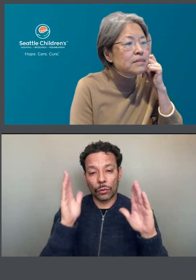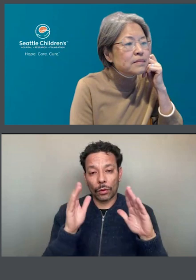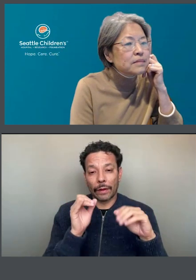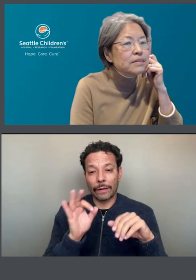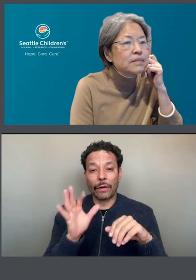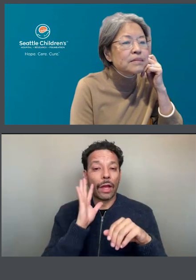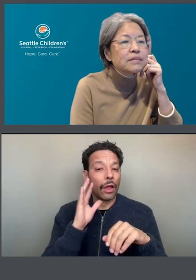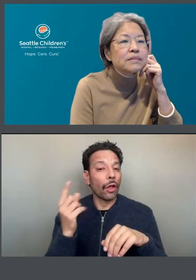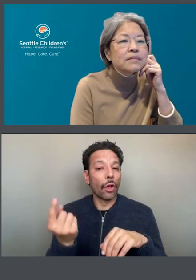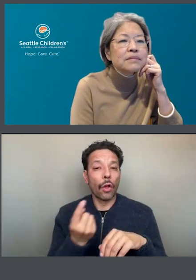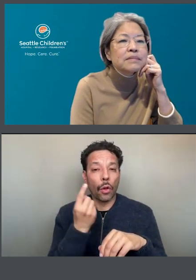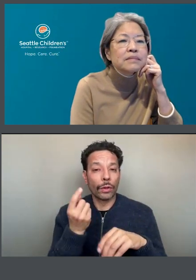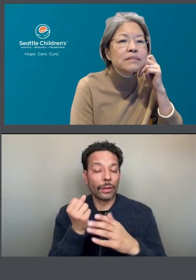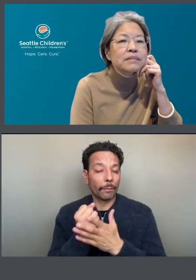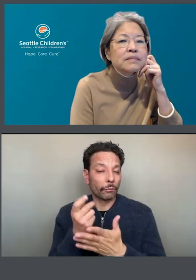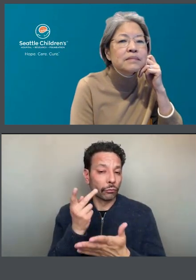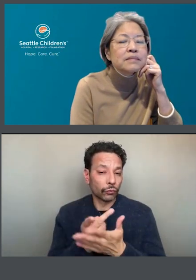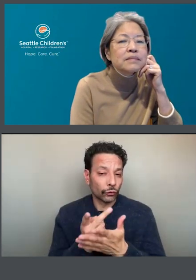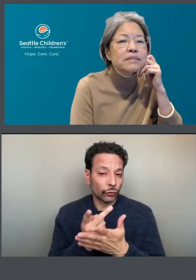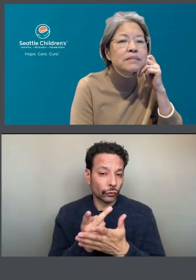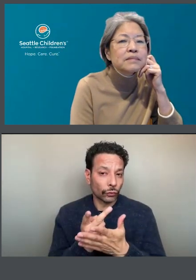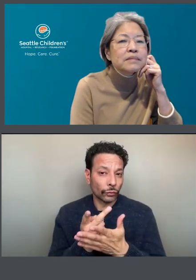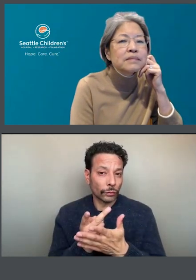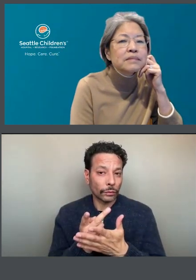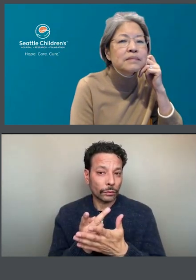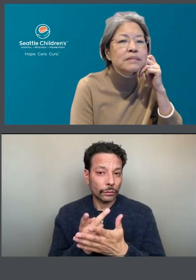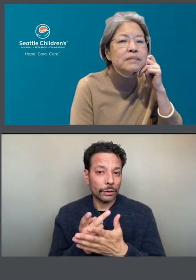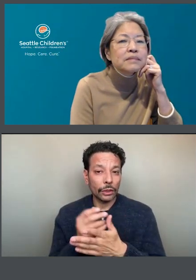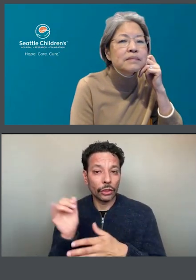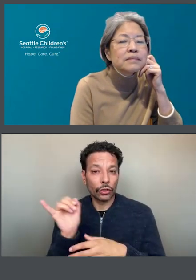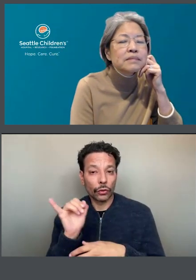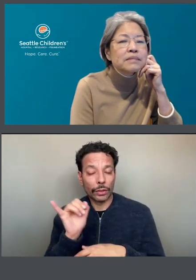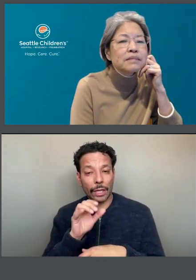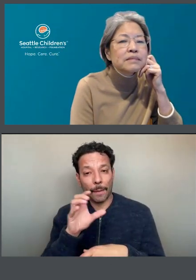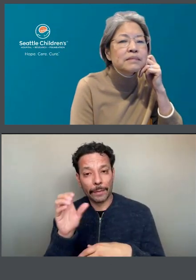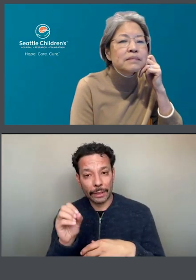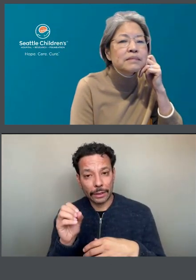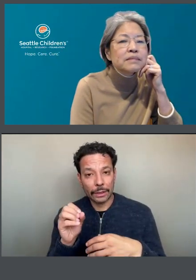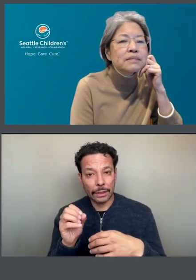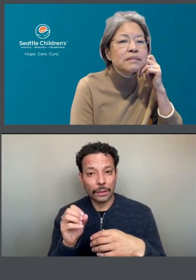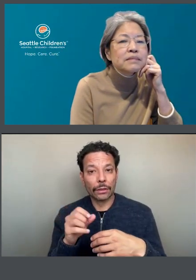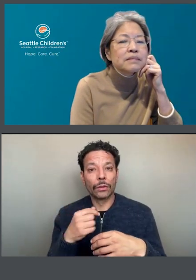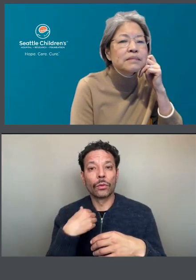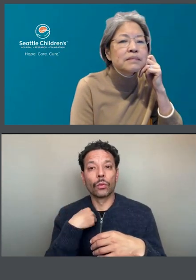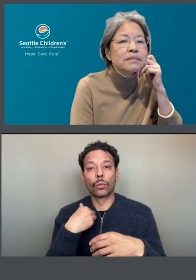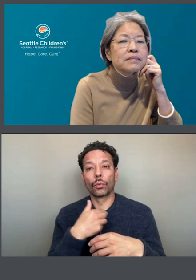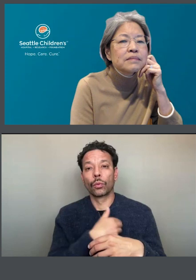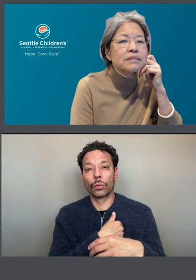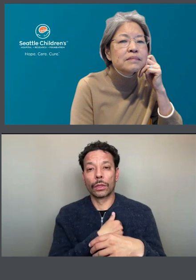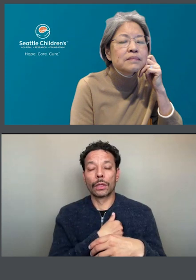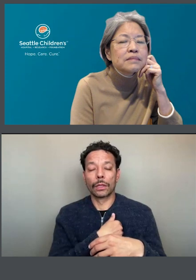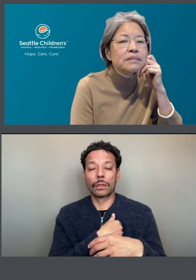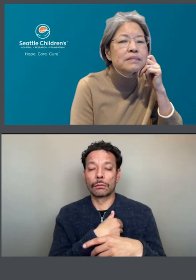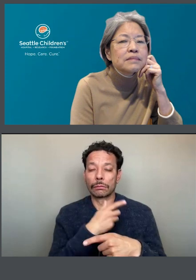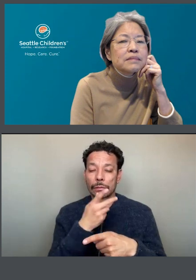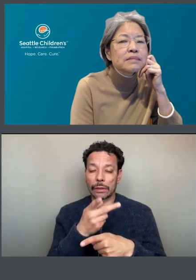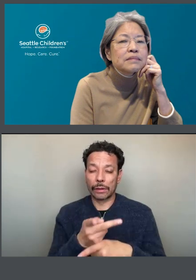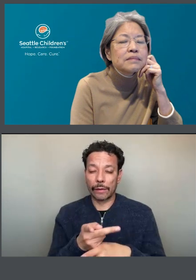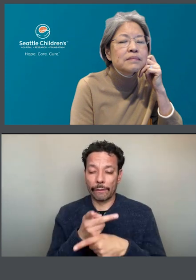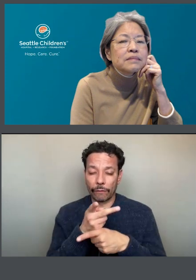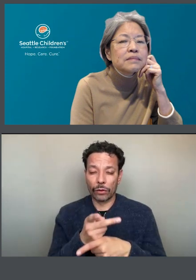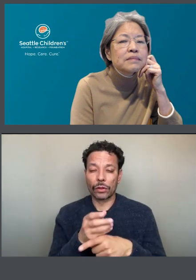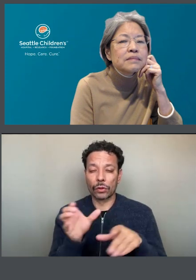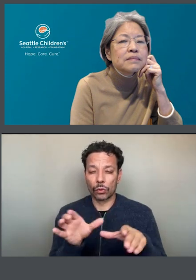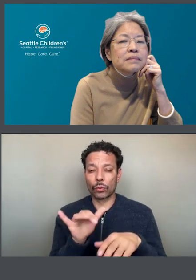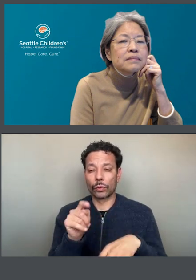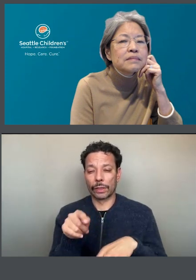going to always be approved by insurance companies. We were pretty careful about doing